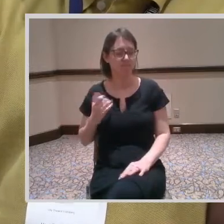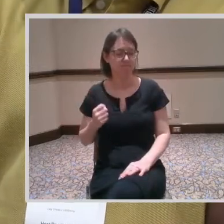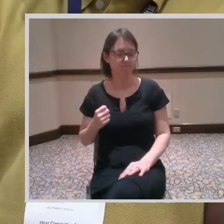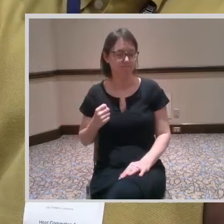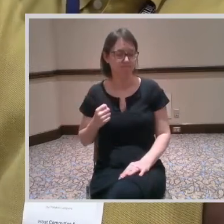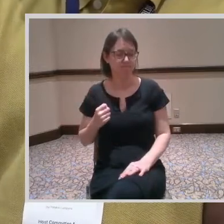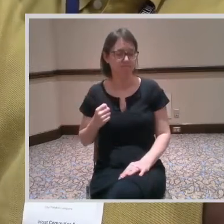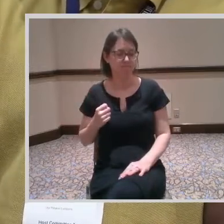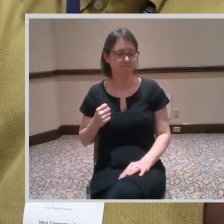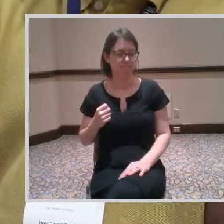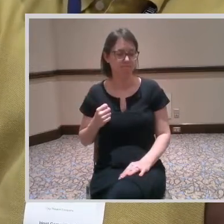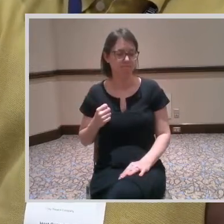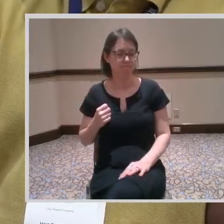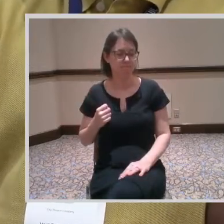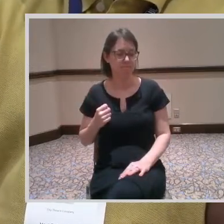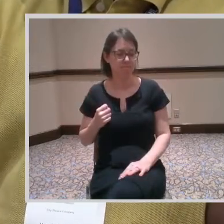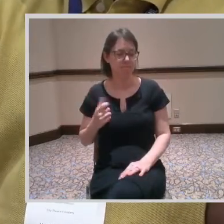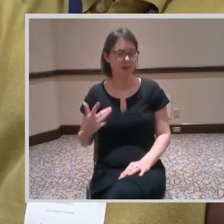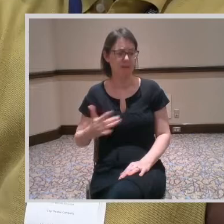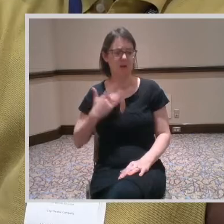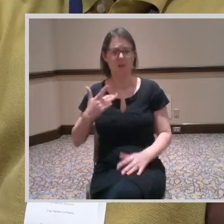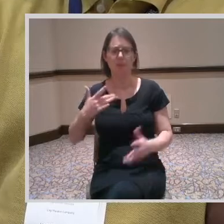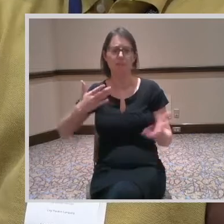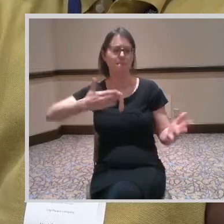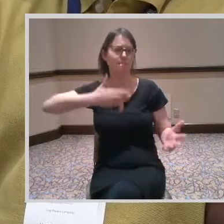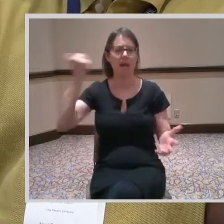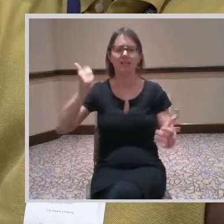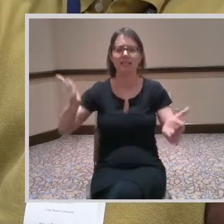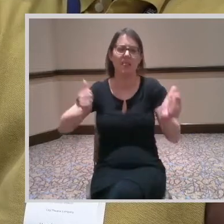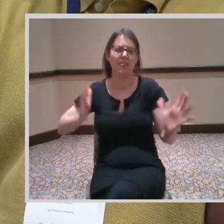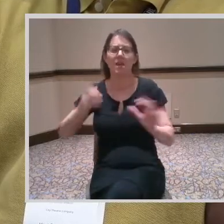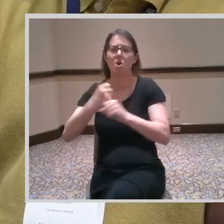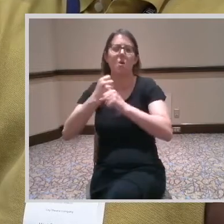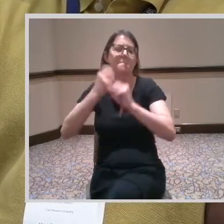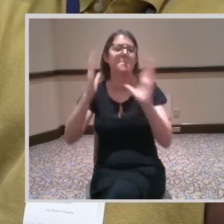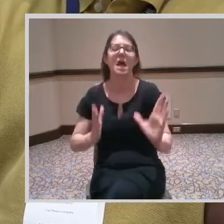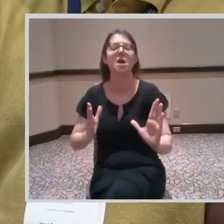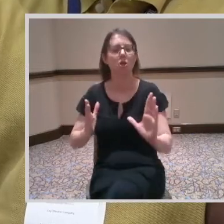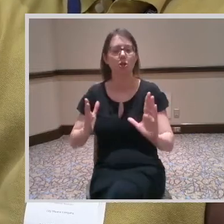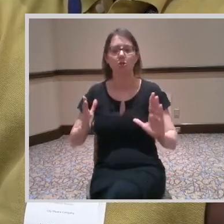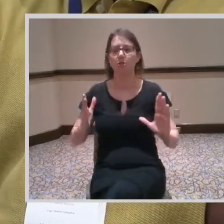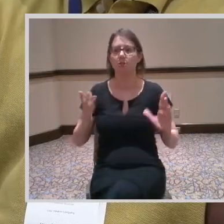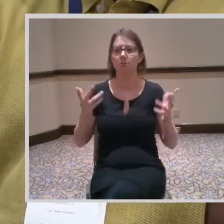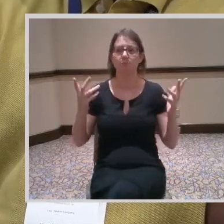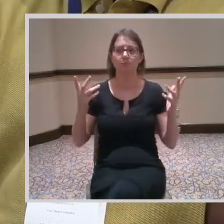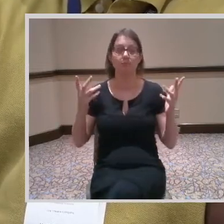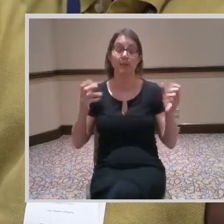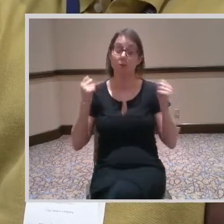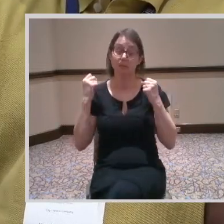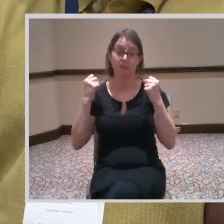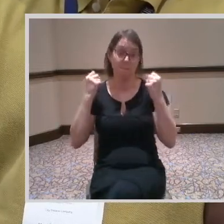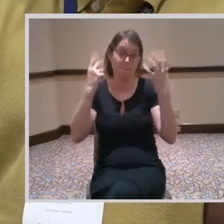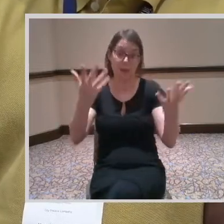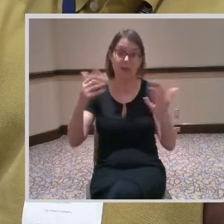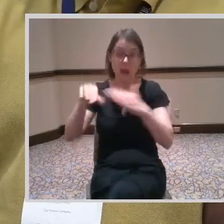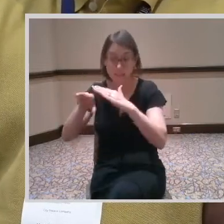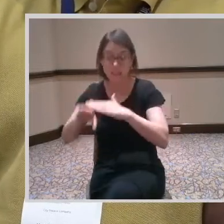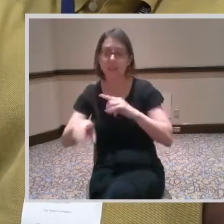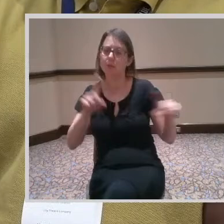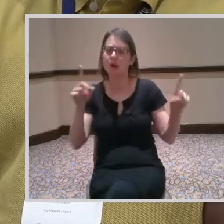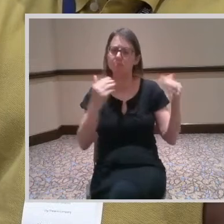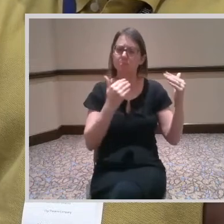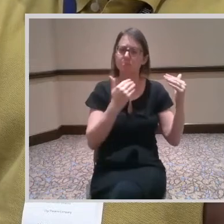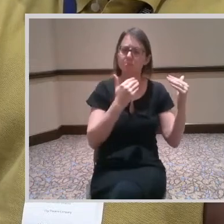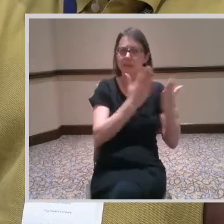know, the greatest theater makers out there that I had access to. There were plenty that I didn't have access to, but